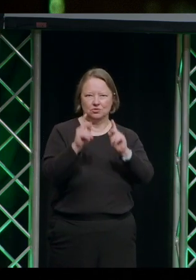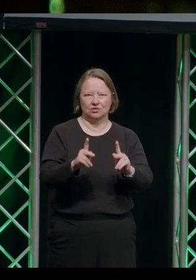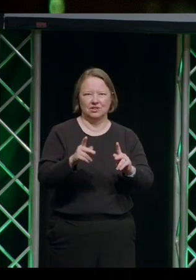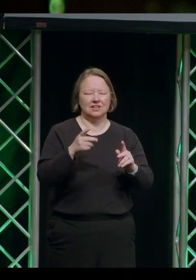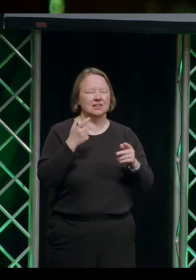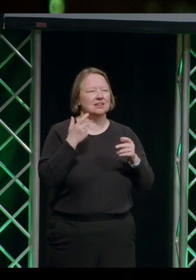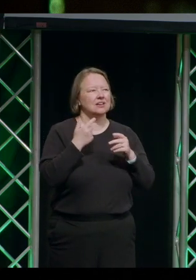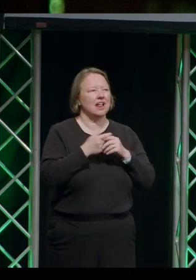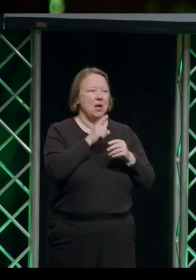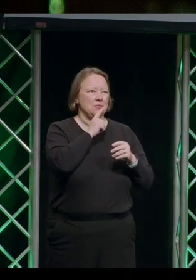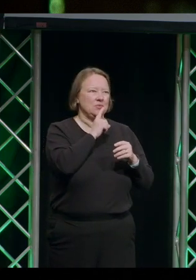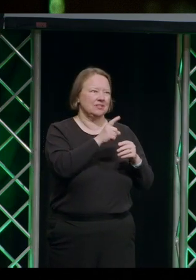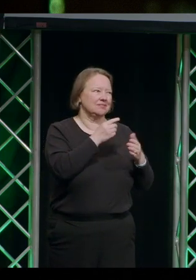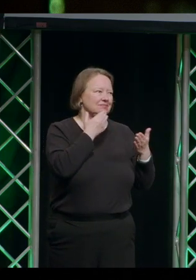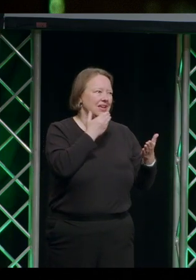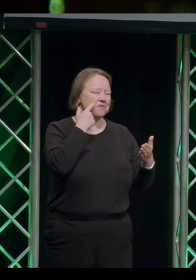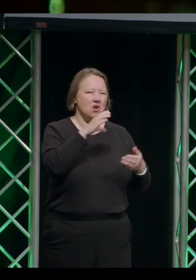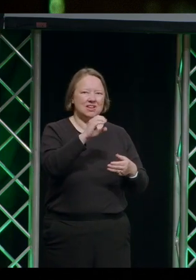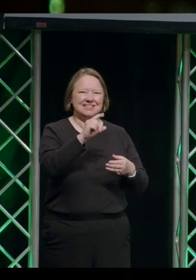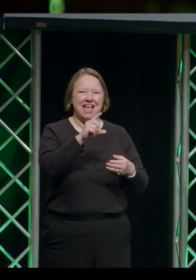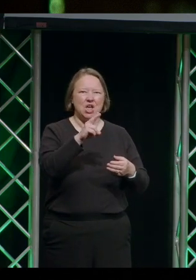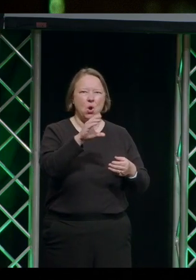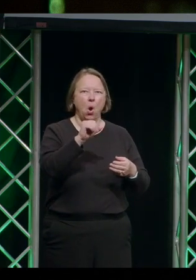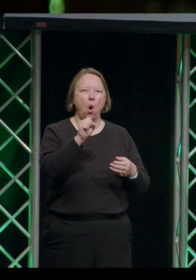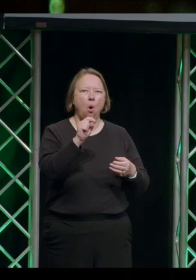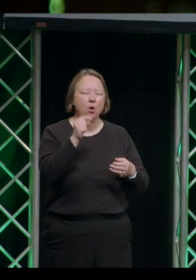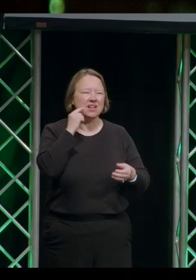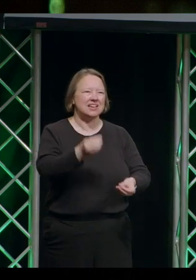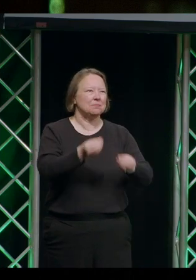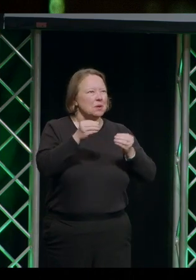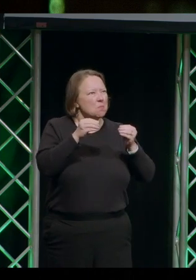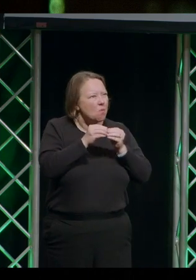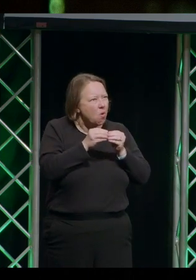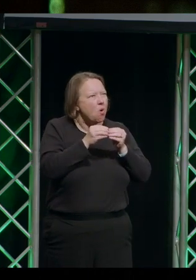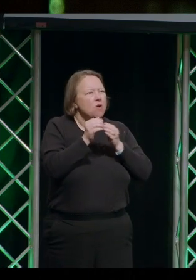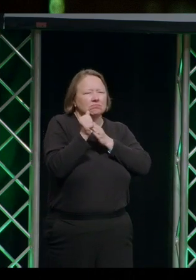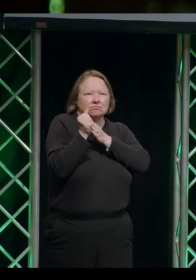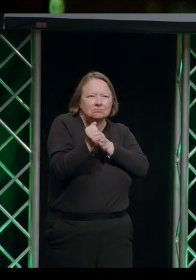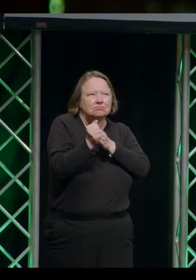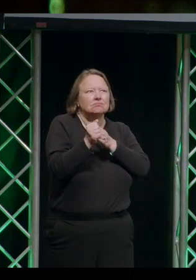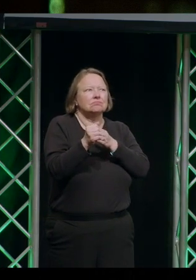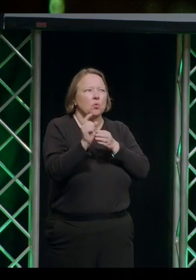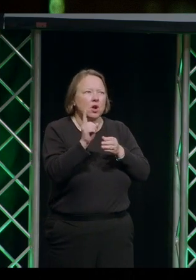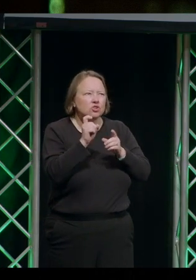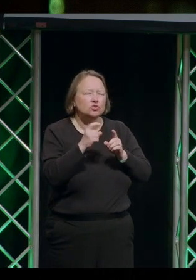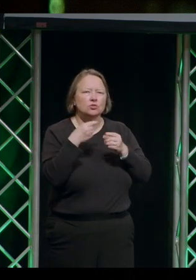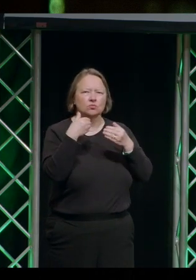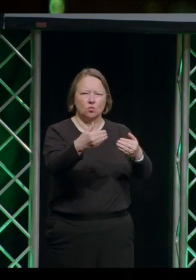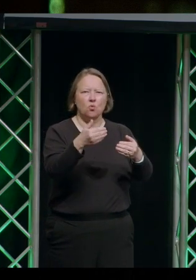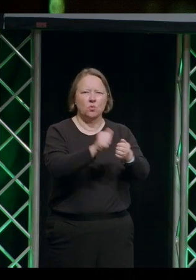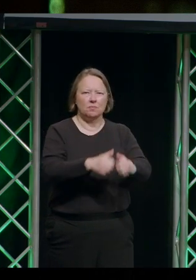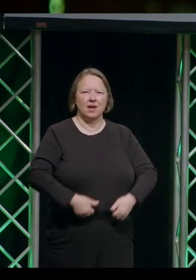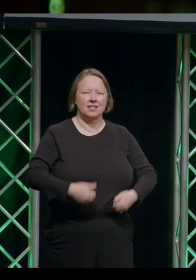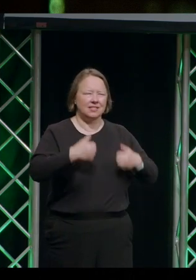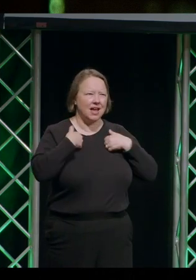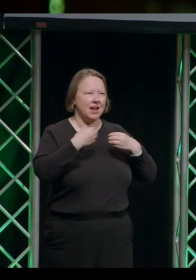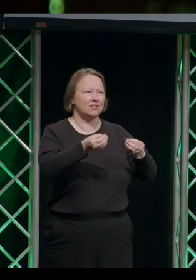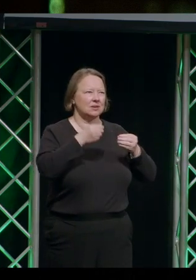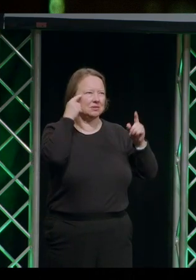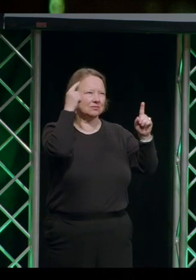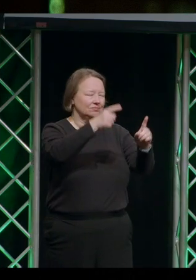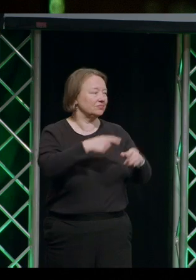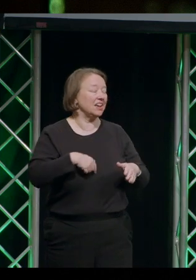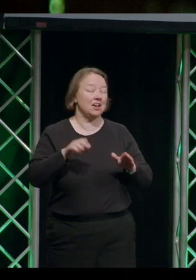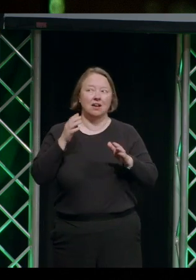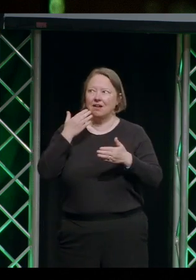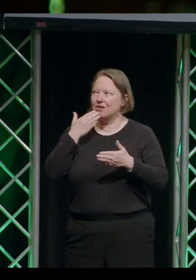am very thankful for Cellucoat for giving me a bit of more direction in life. I'm finding my passions in the biotechnology industry now. Good for you. Well, there's just such